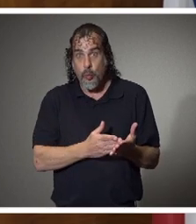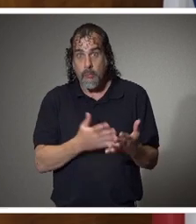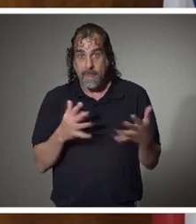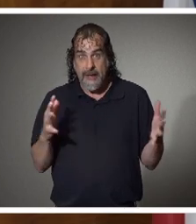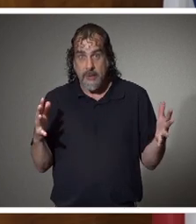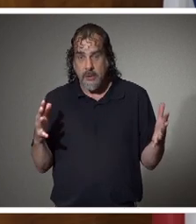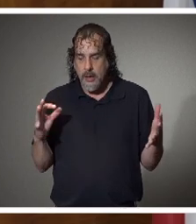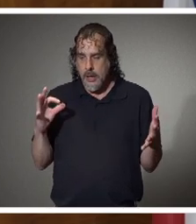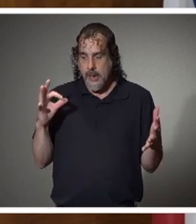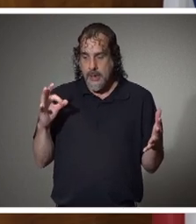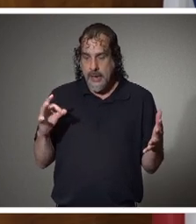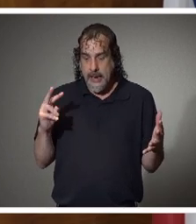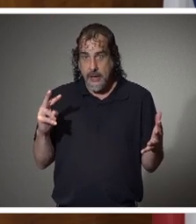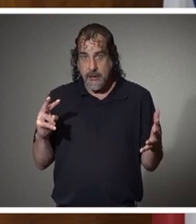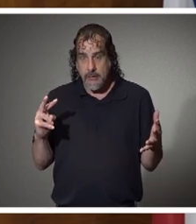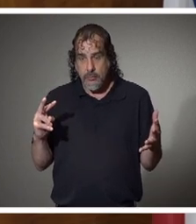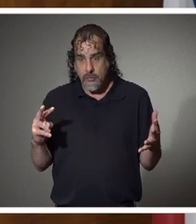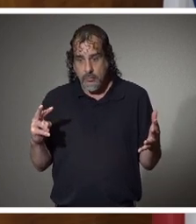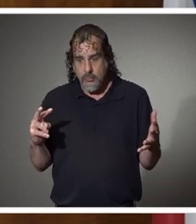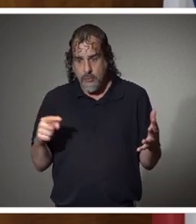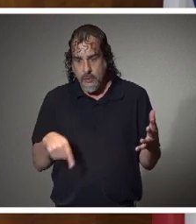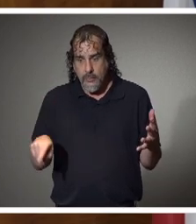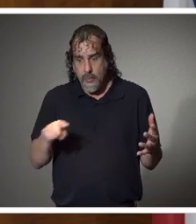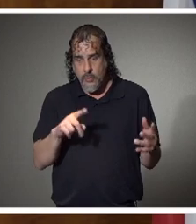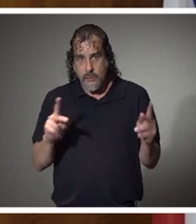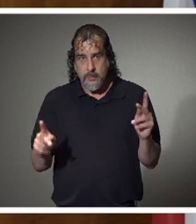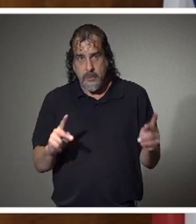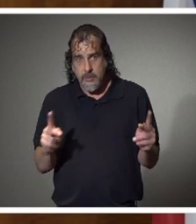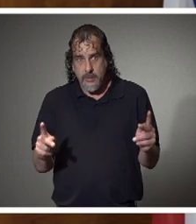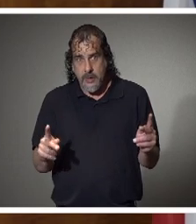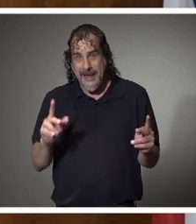as 90% of those cases could be